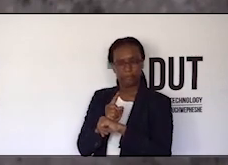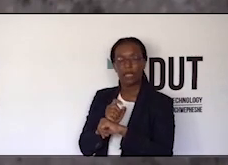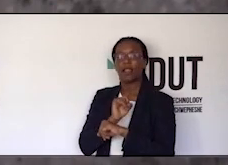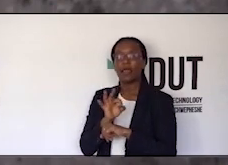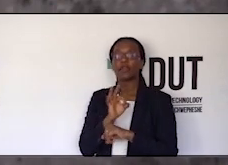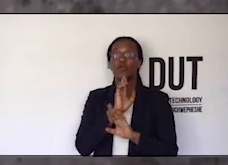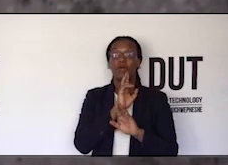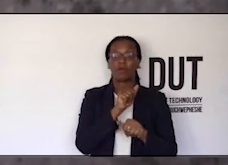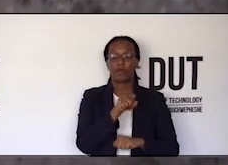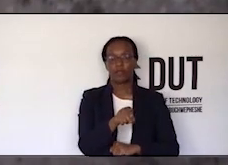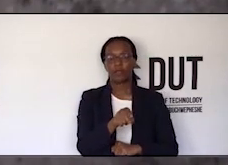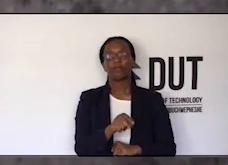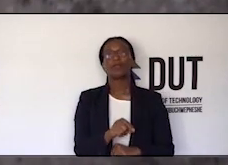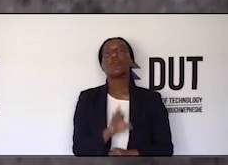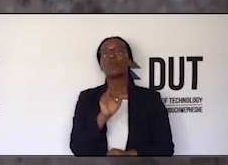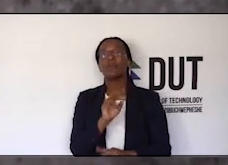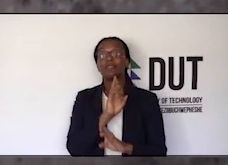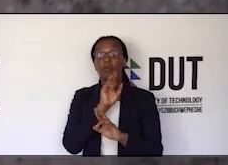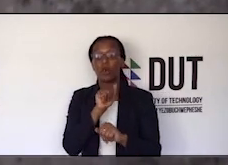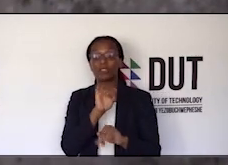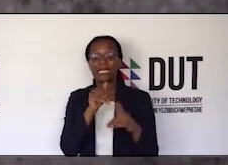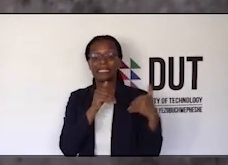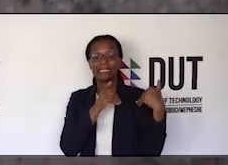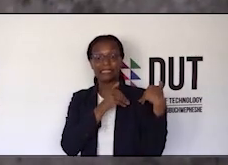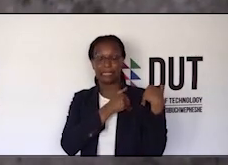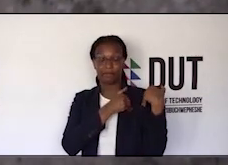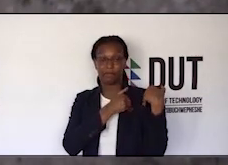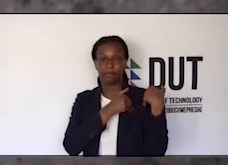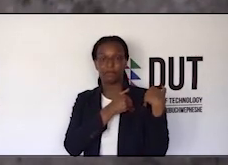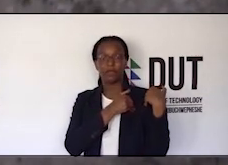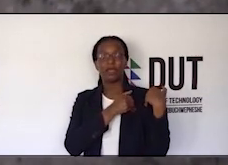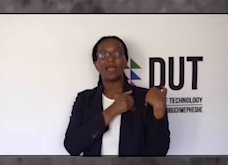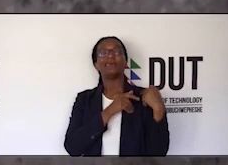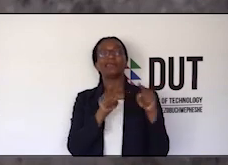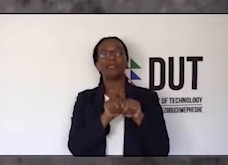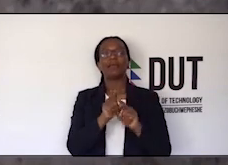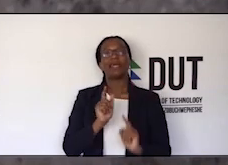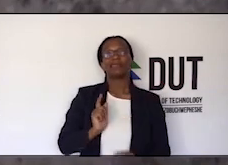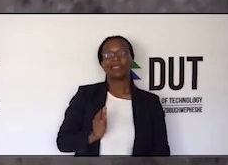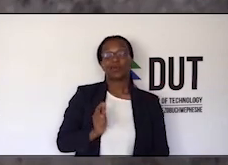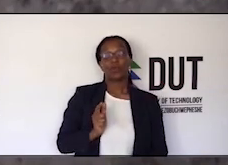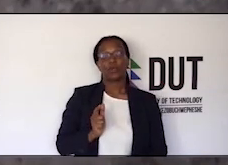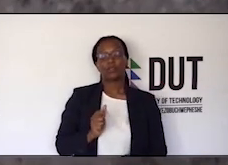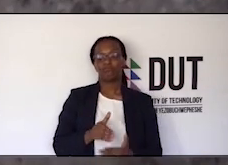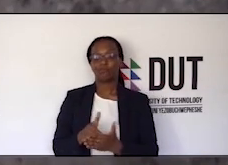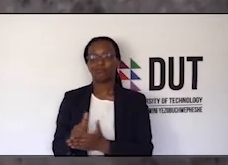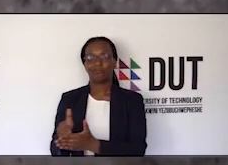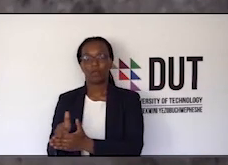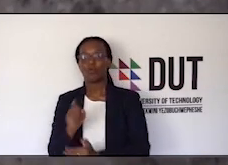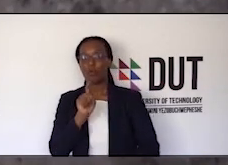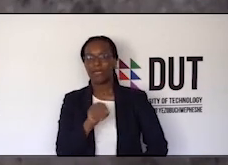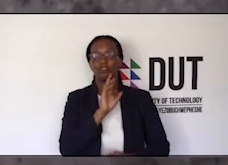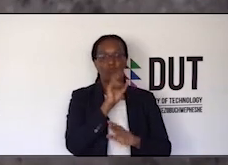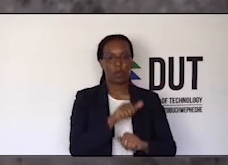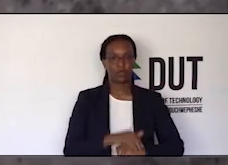reporting of safety hazards and security breaches.